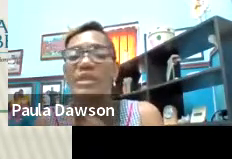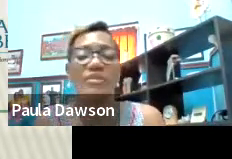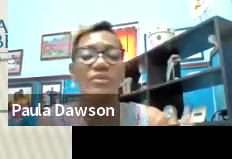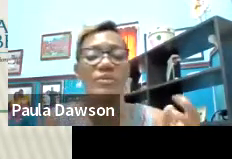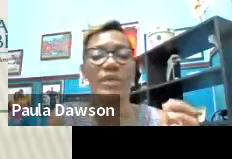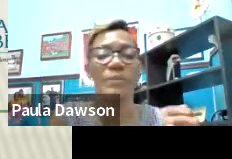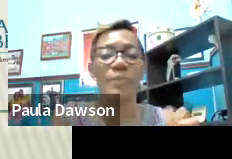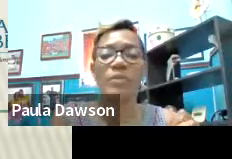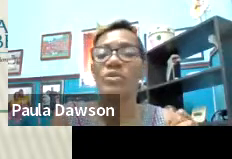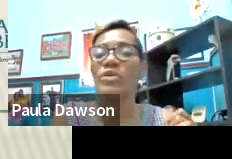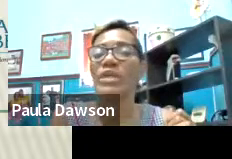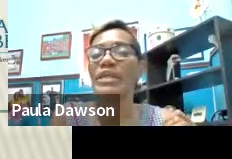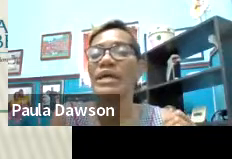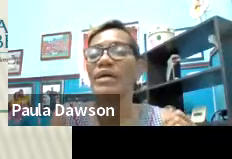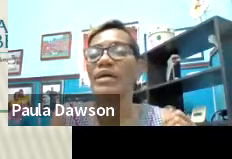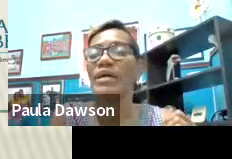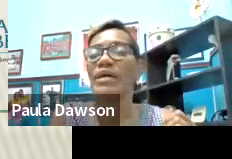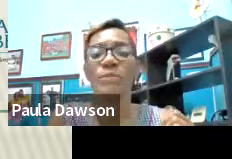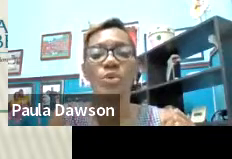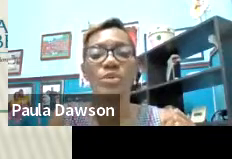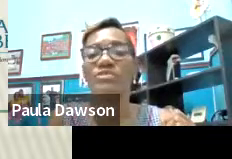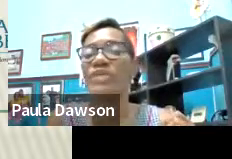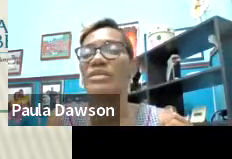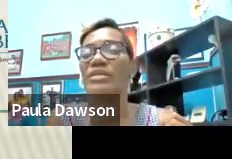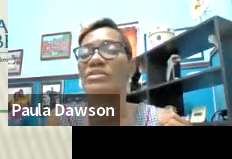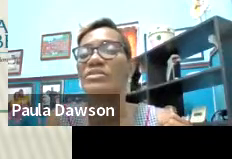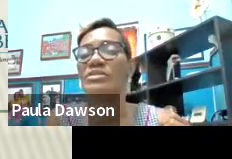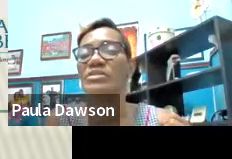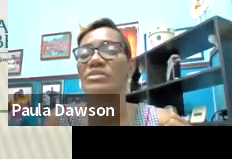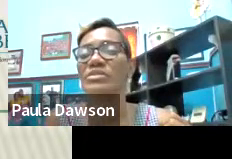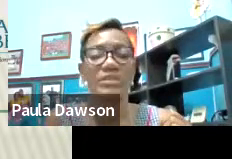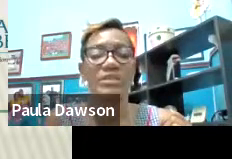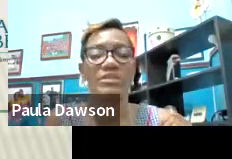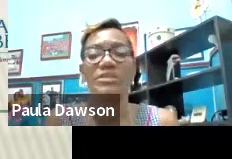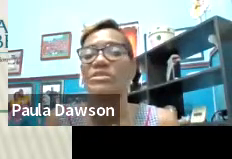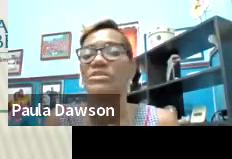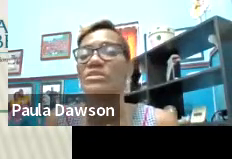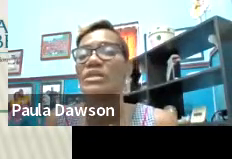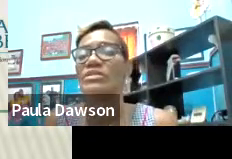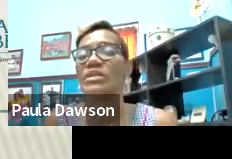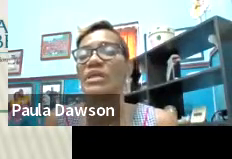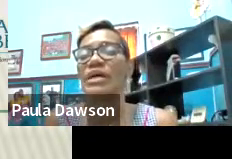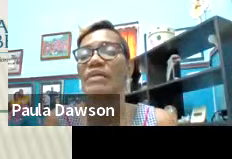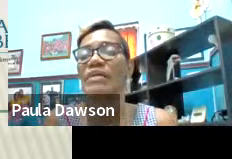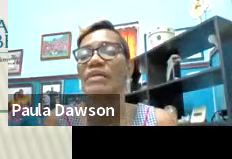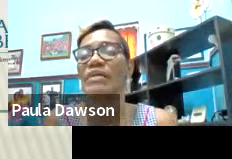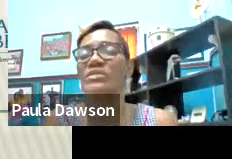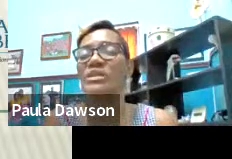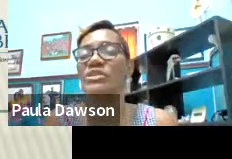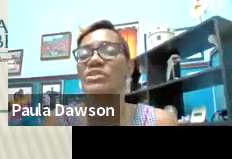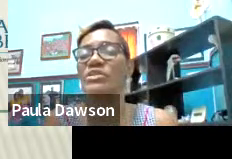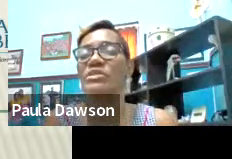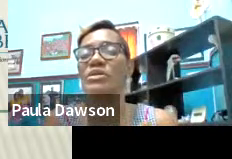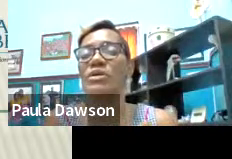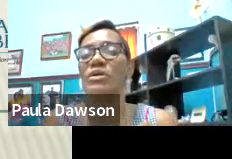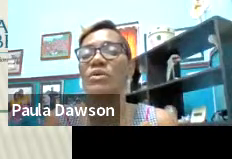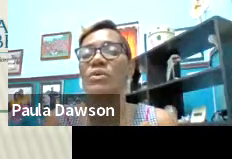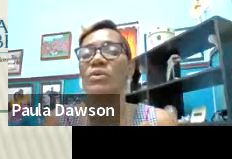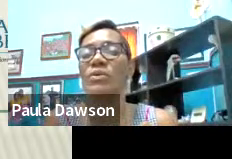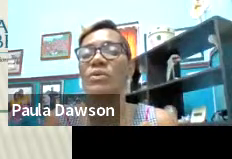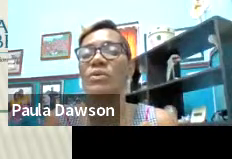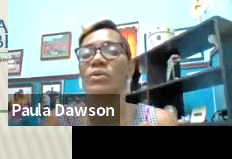locked together, right? You can have bony fractures. In addition to that, you can have